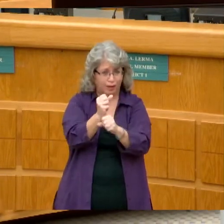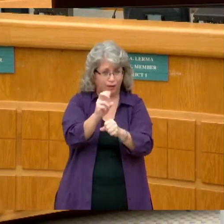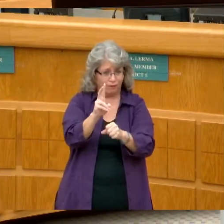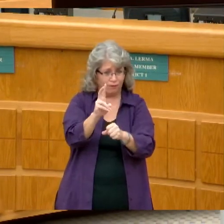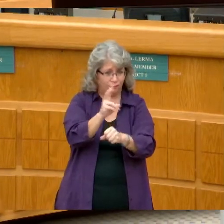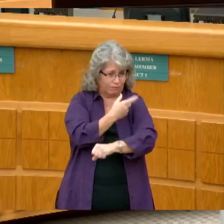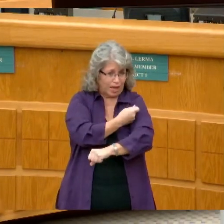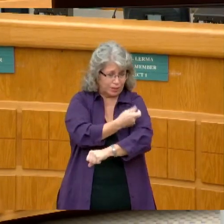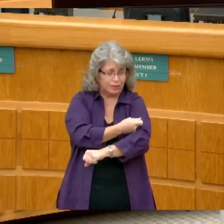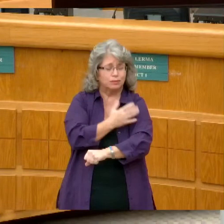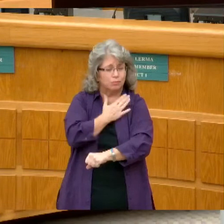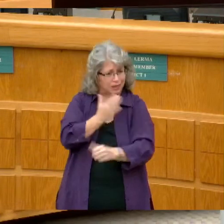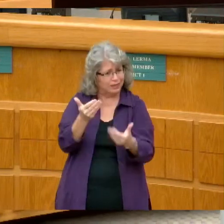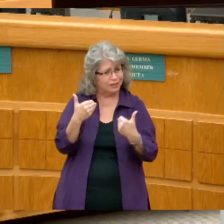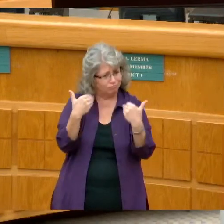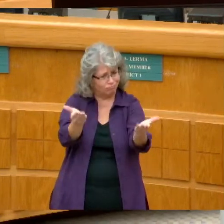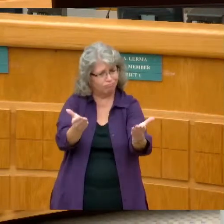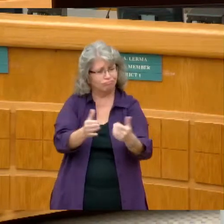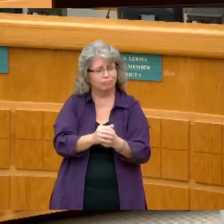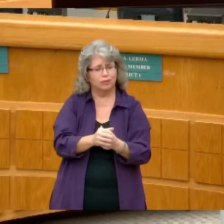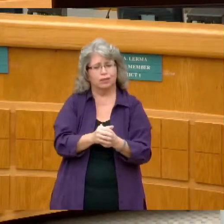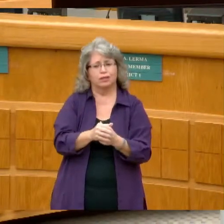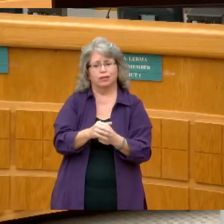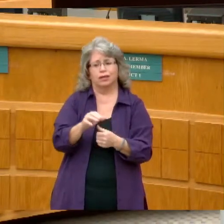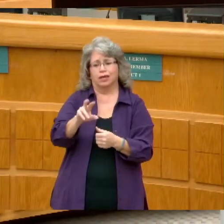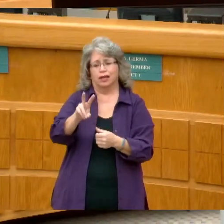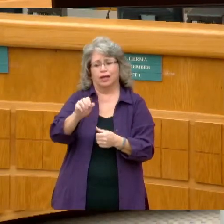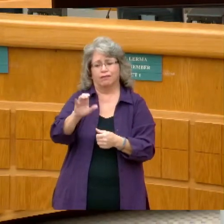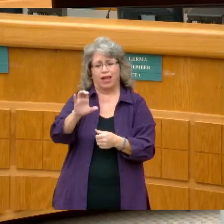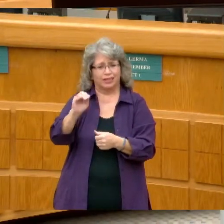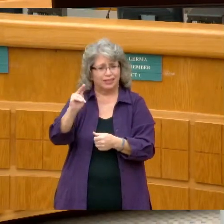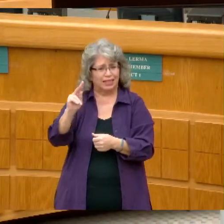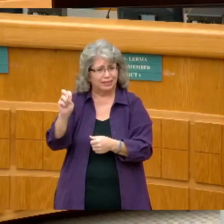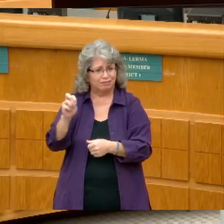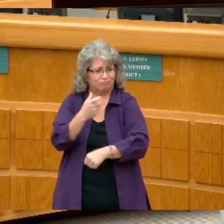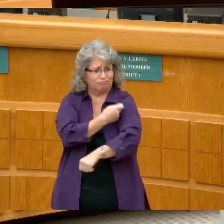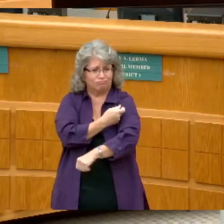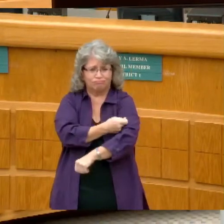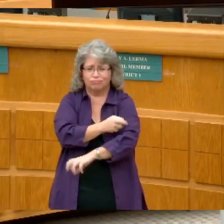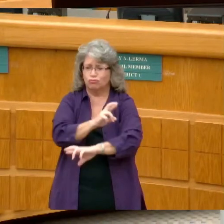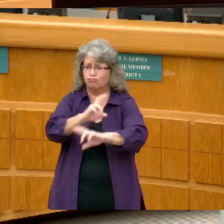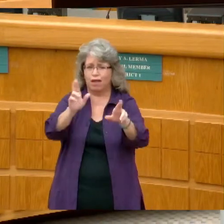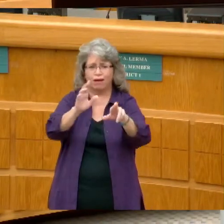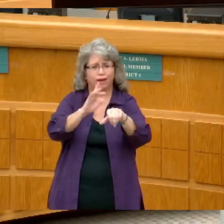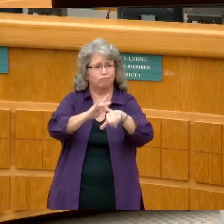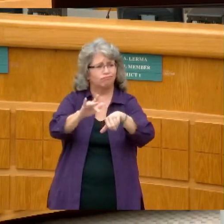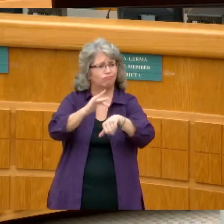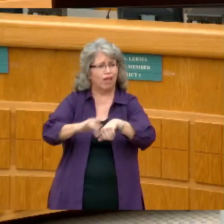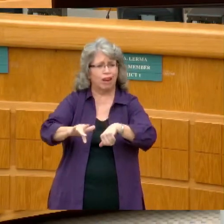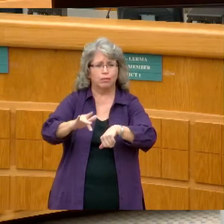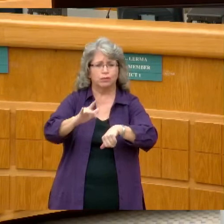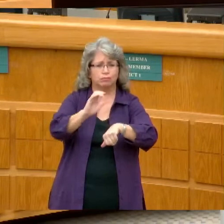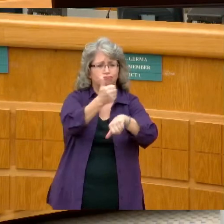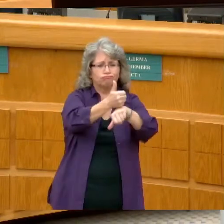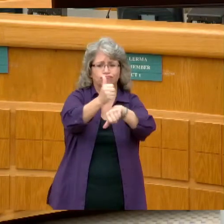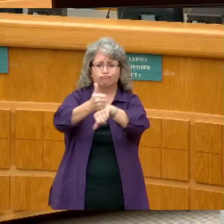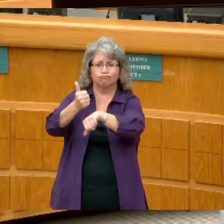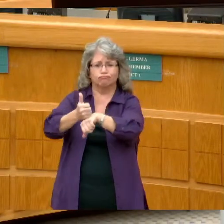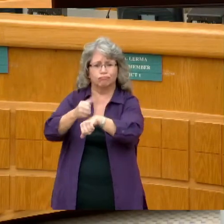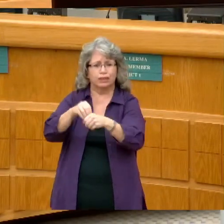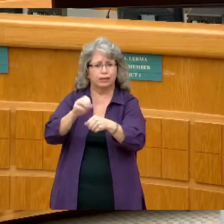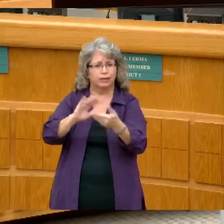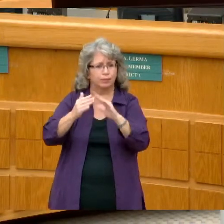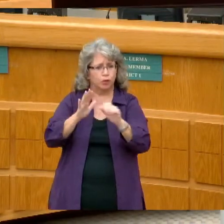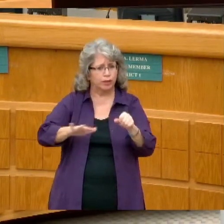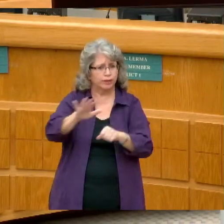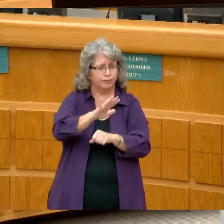COVID-19 vaccines are readily available throughout the entire city, and our teams stand ready to assist you